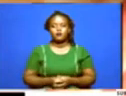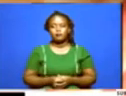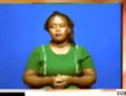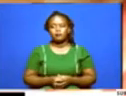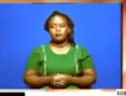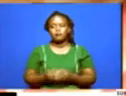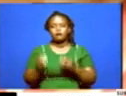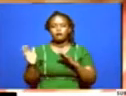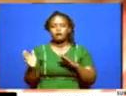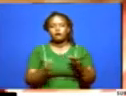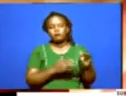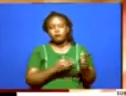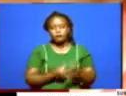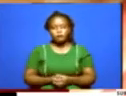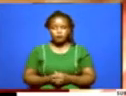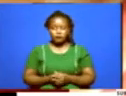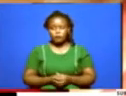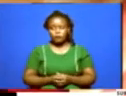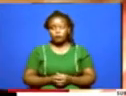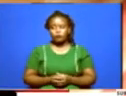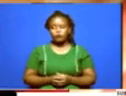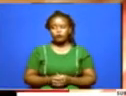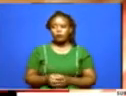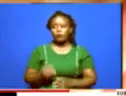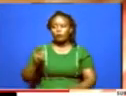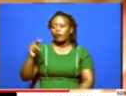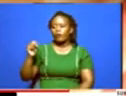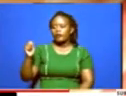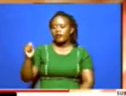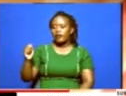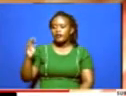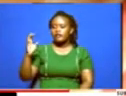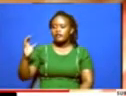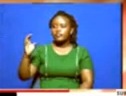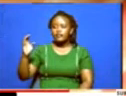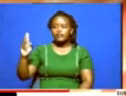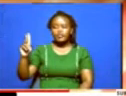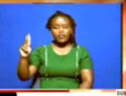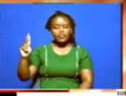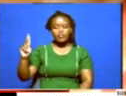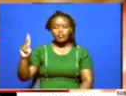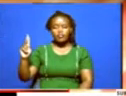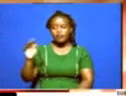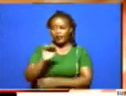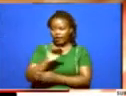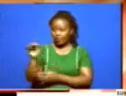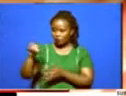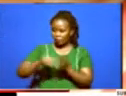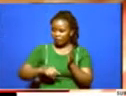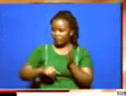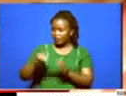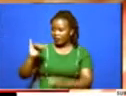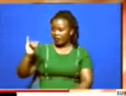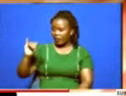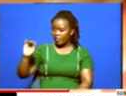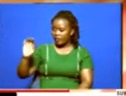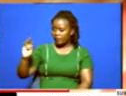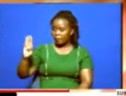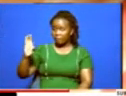that the National Council of Churches of Kenya, NCCK, has urged the Independent Electoral and Boundaries Commission, IEBC,